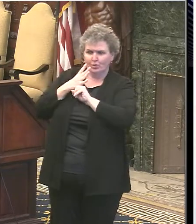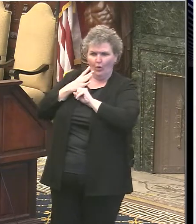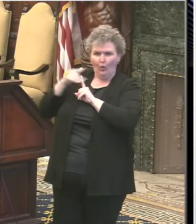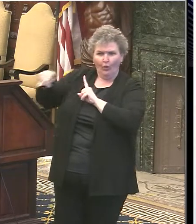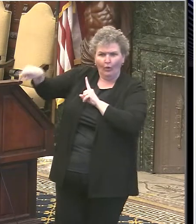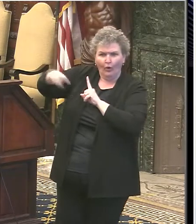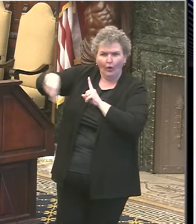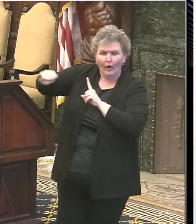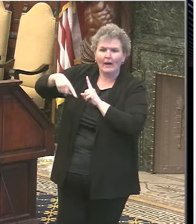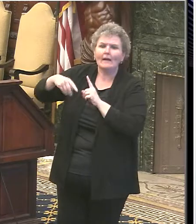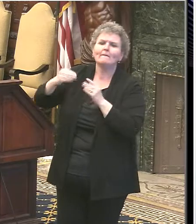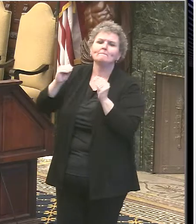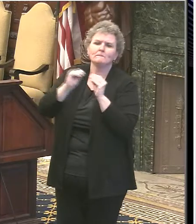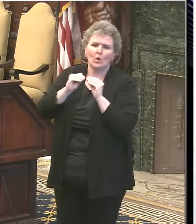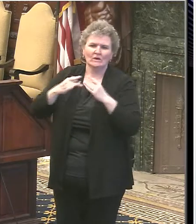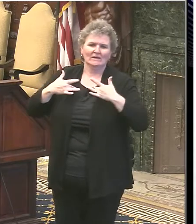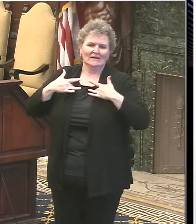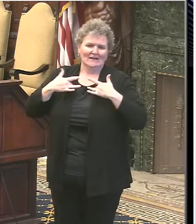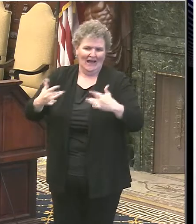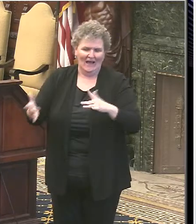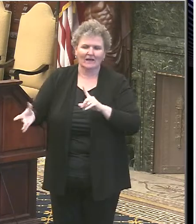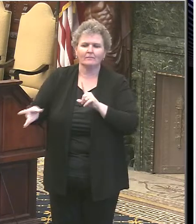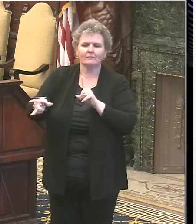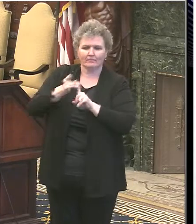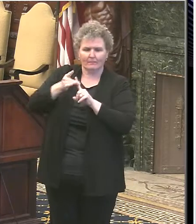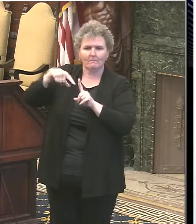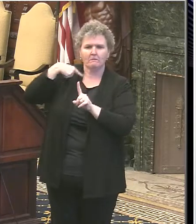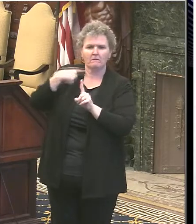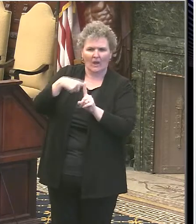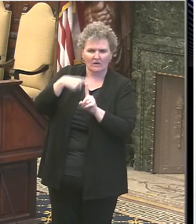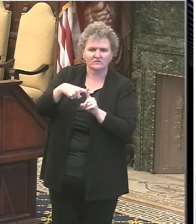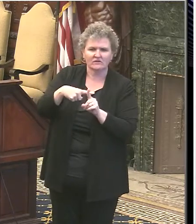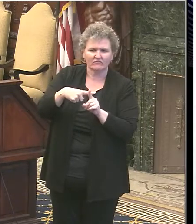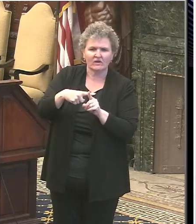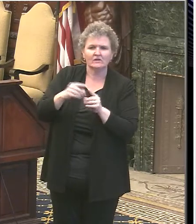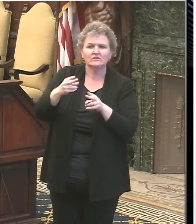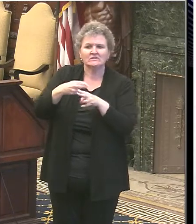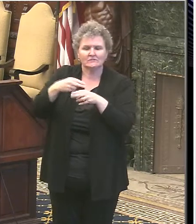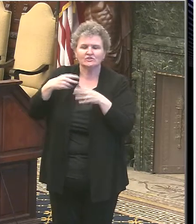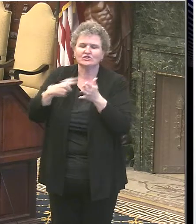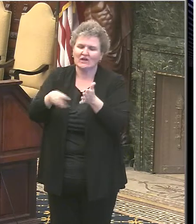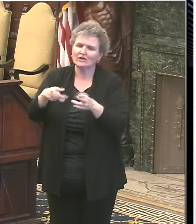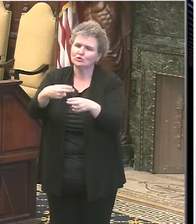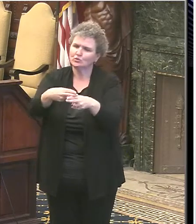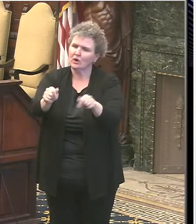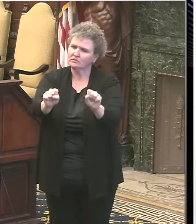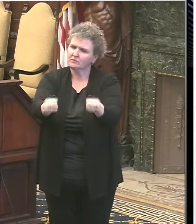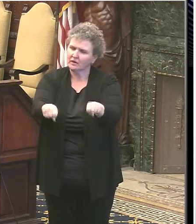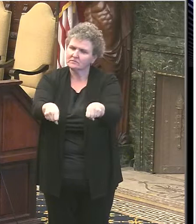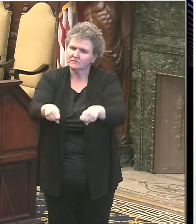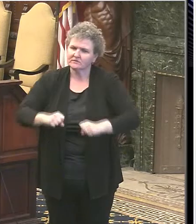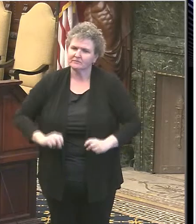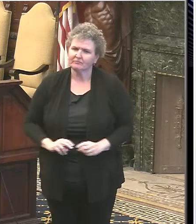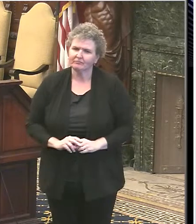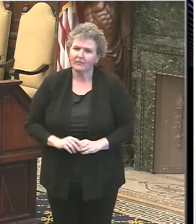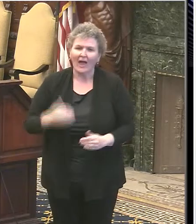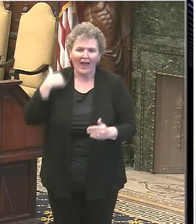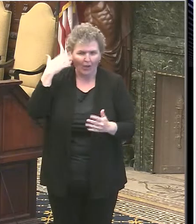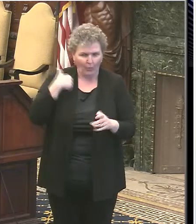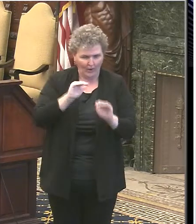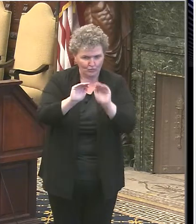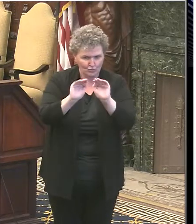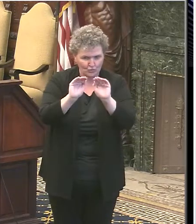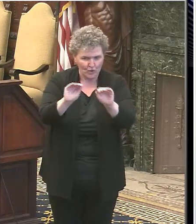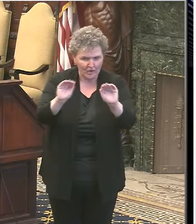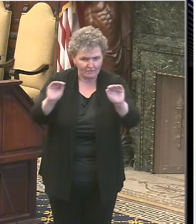likely to be positive. We want to identify as quickly as possible to contain the spread from them. I just remind people that